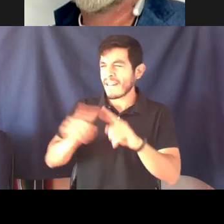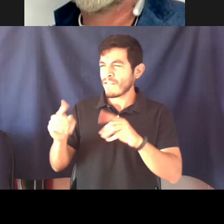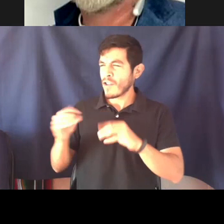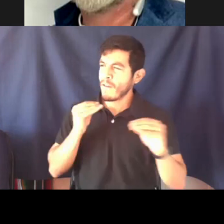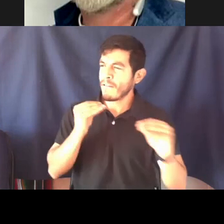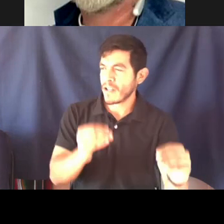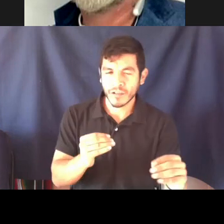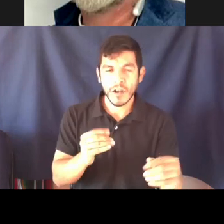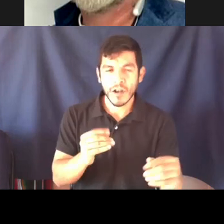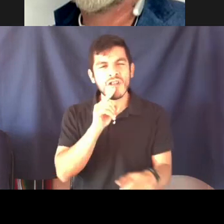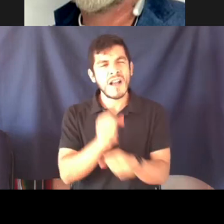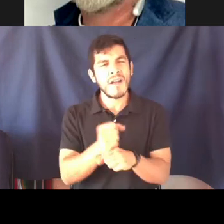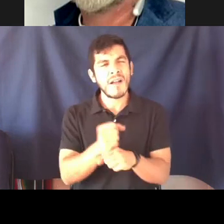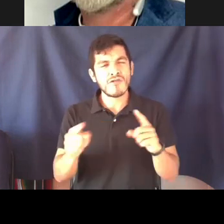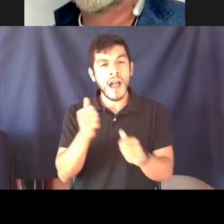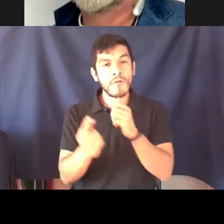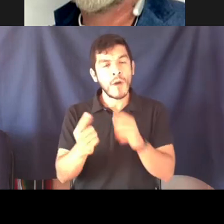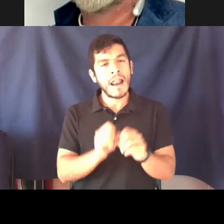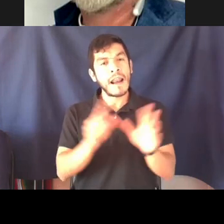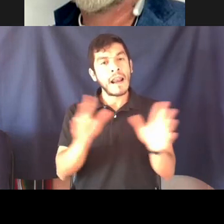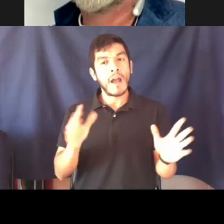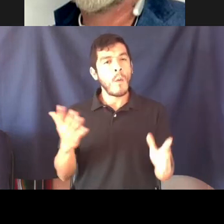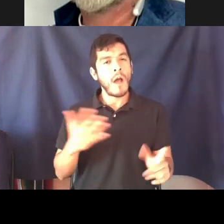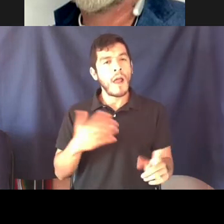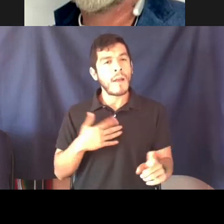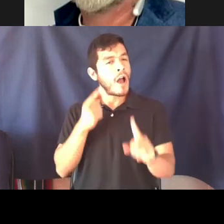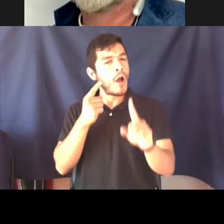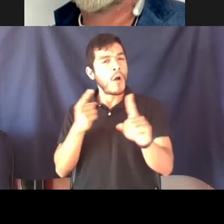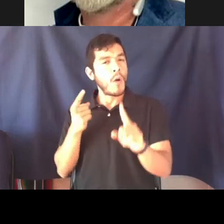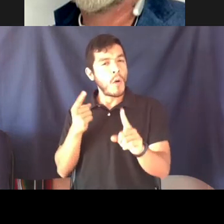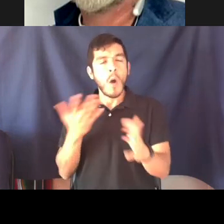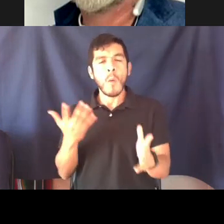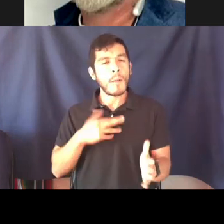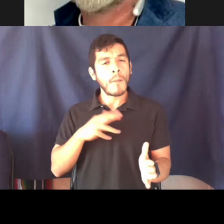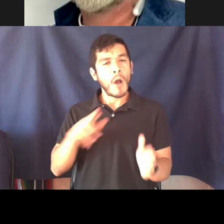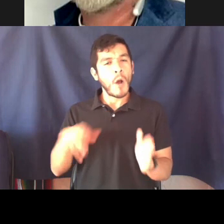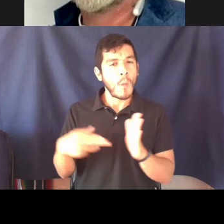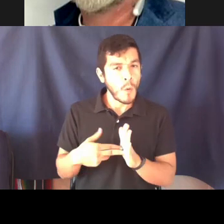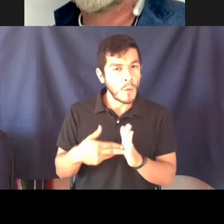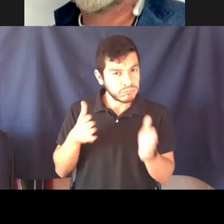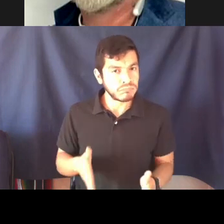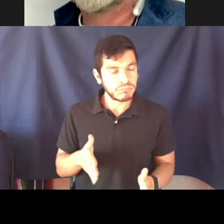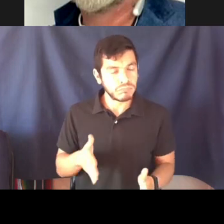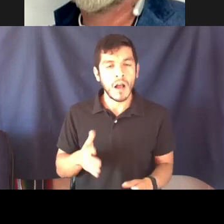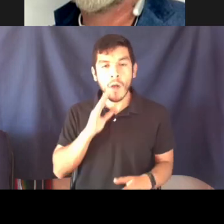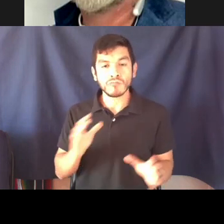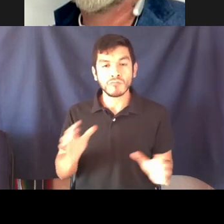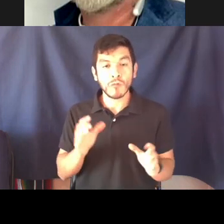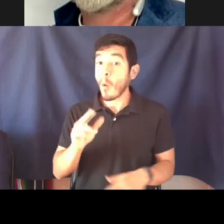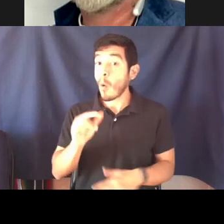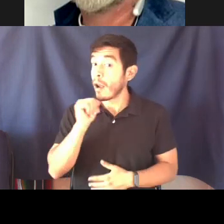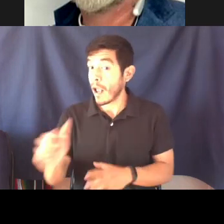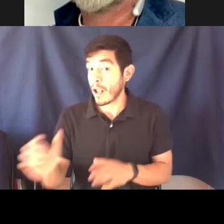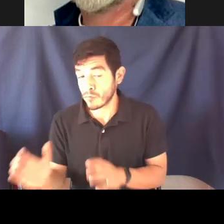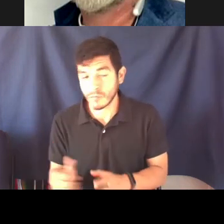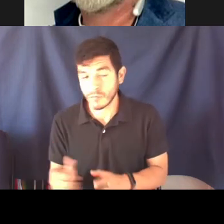on what this is about and the role that that mentor is going to be playing or not playing, making sure that everyone's clear